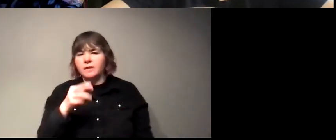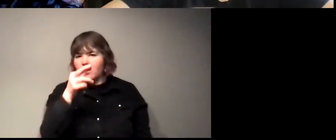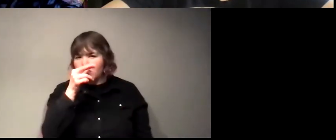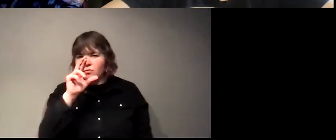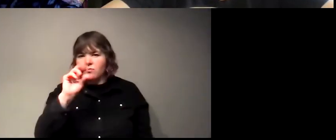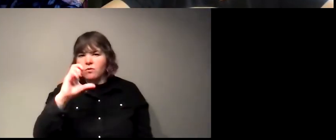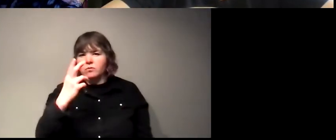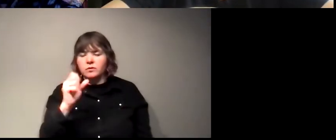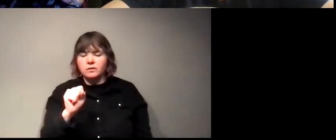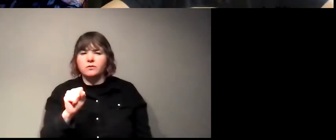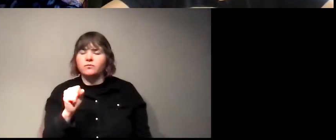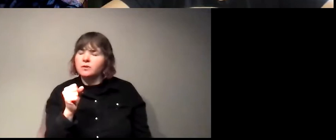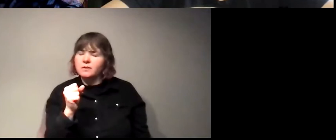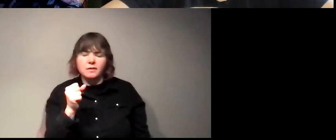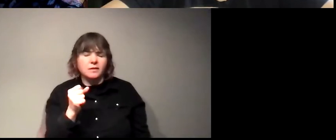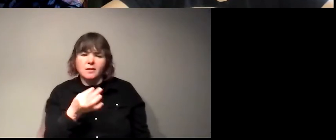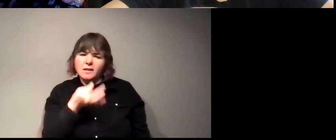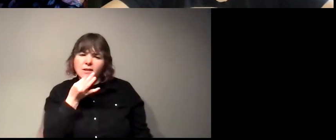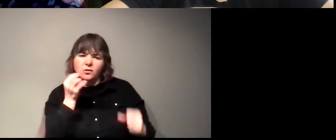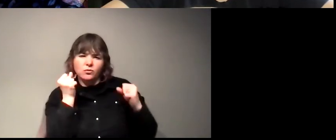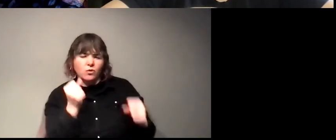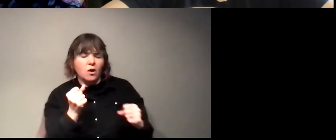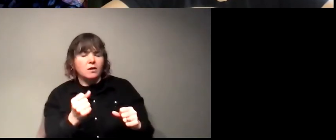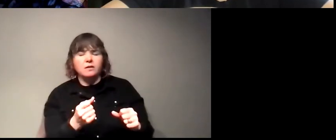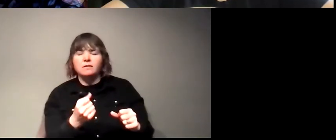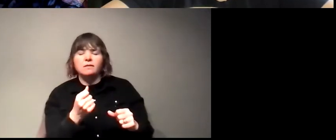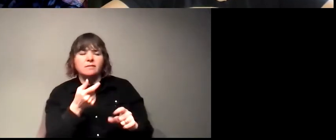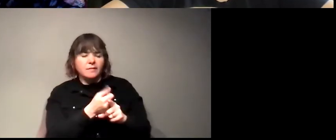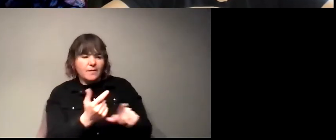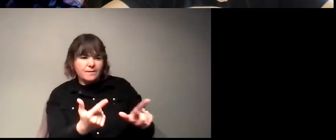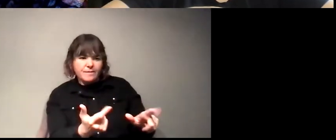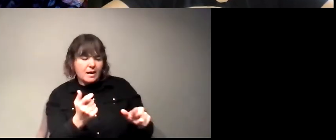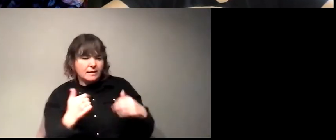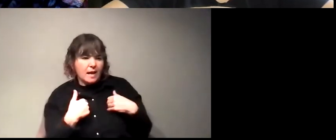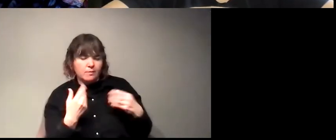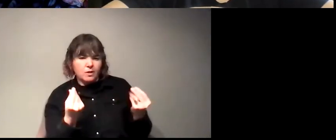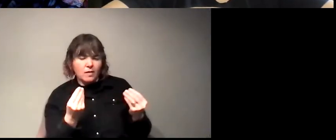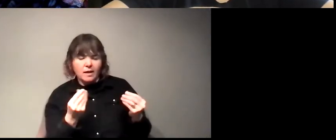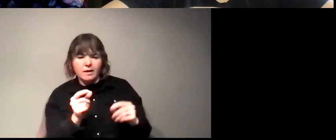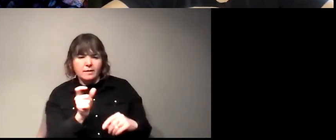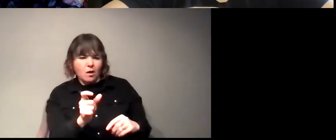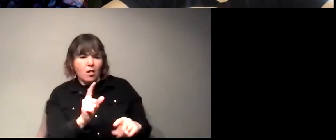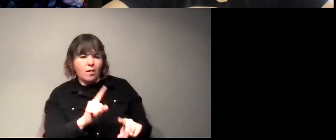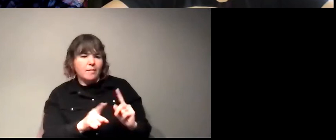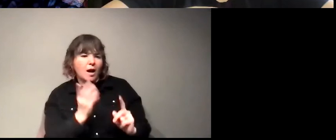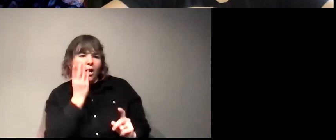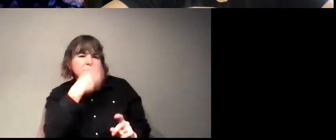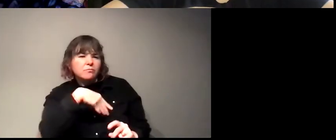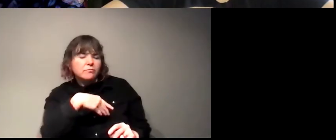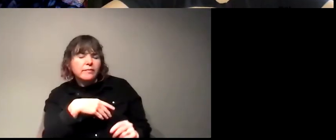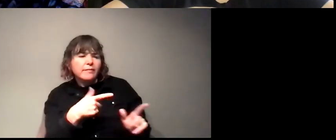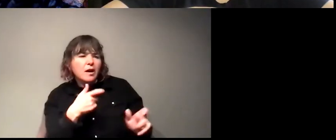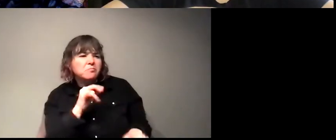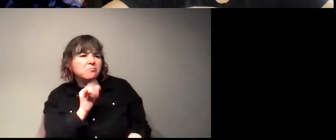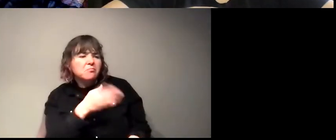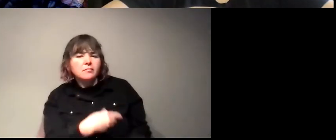are super crazy strong. Yeah, roaches are some of the fastest animals on land, and they're just small, so we don't really register it as them being fast.